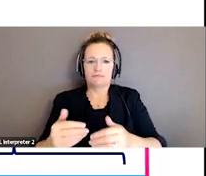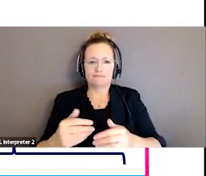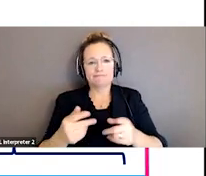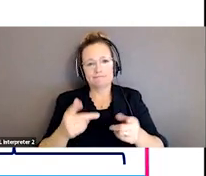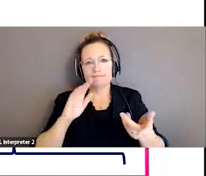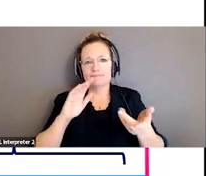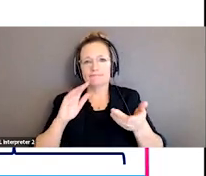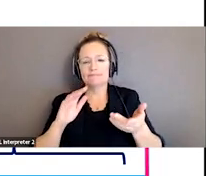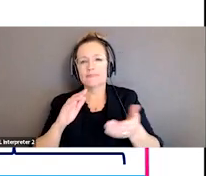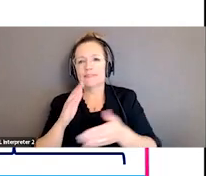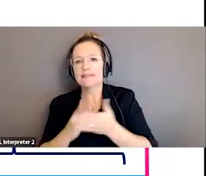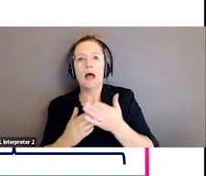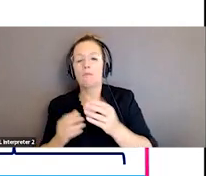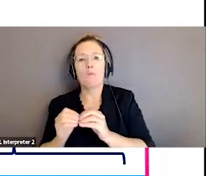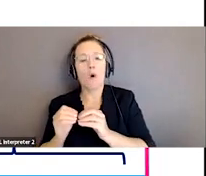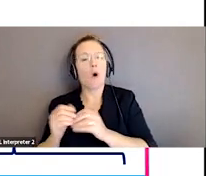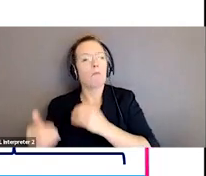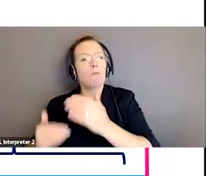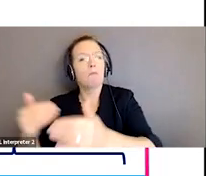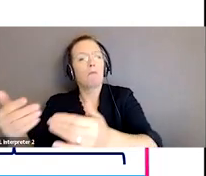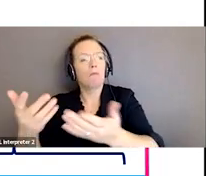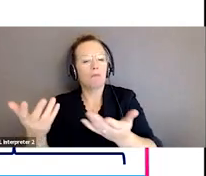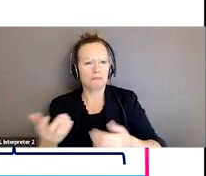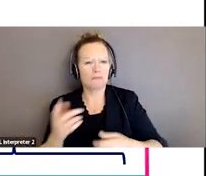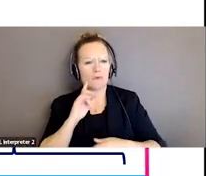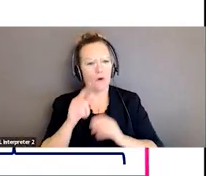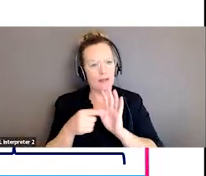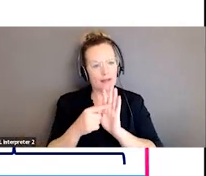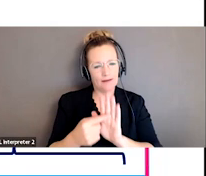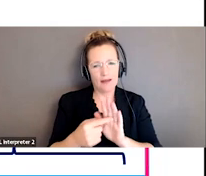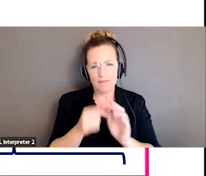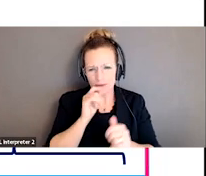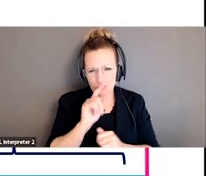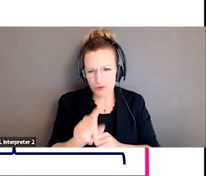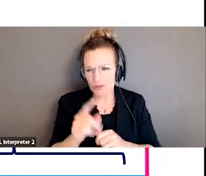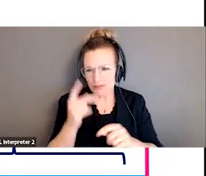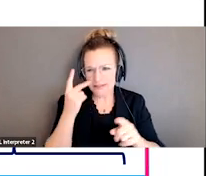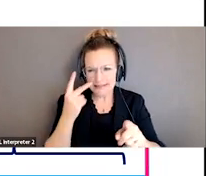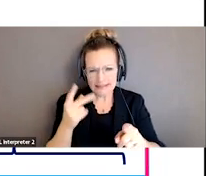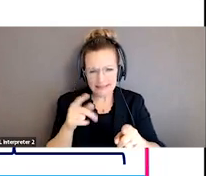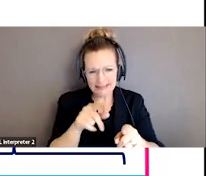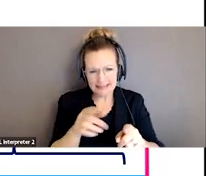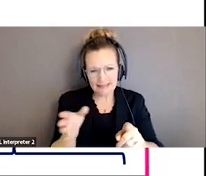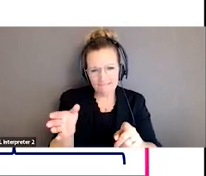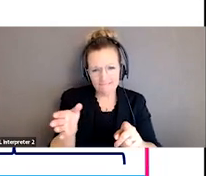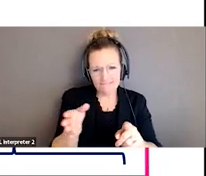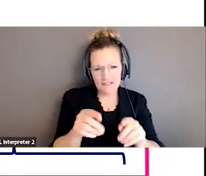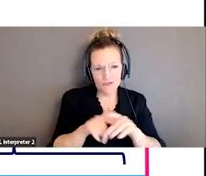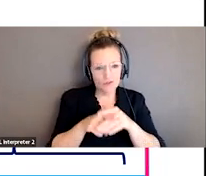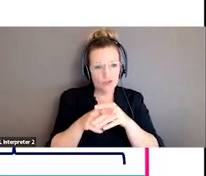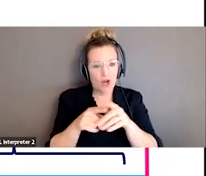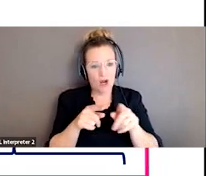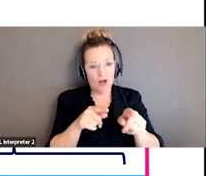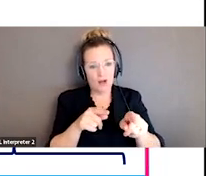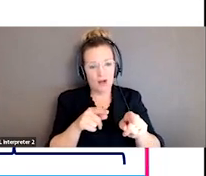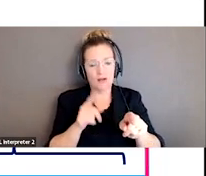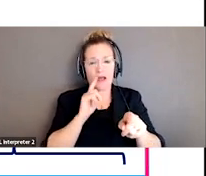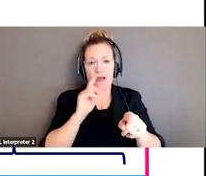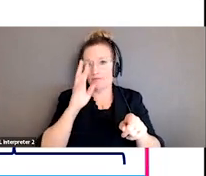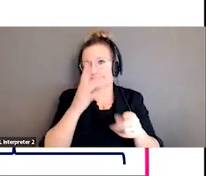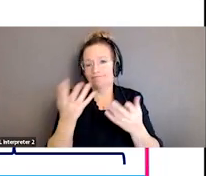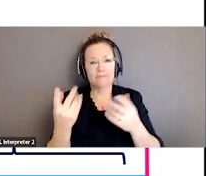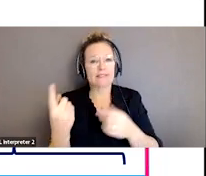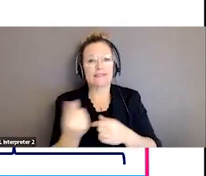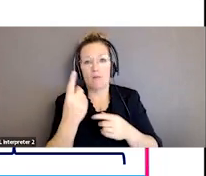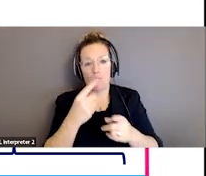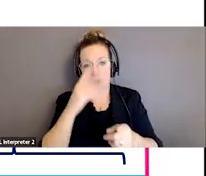industry. So if we first look here at the beginning, I don't know if you can see no, you can't see. At the beginning, we have the creation of the invention. That's the